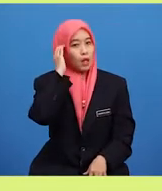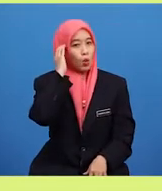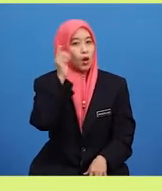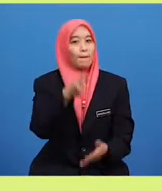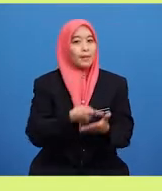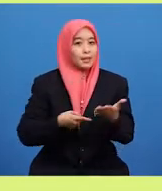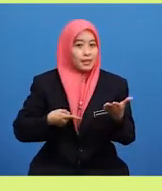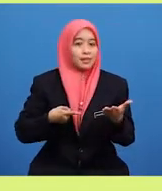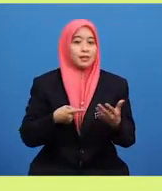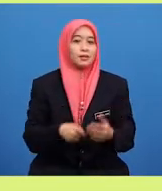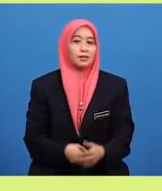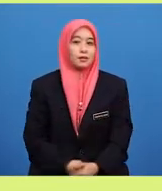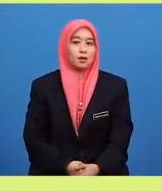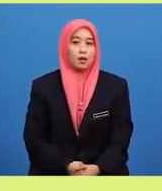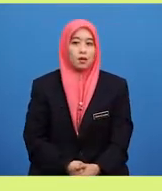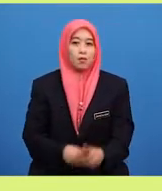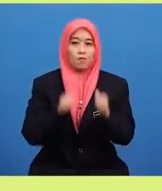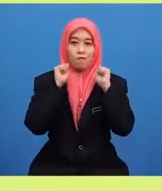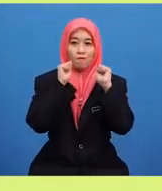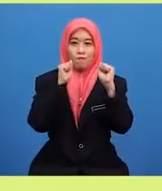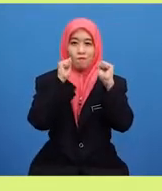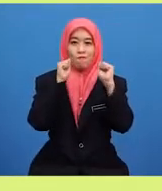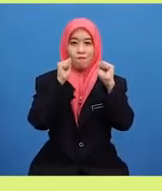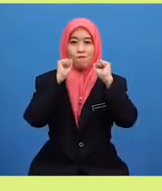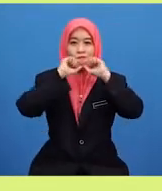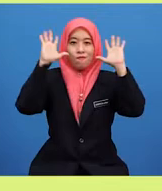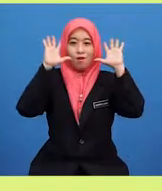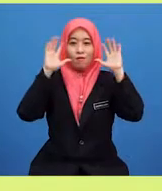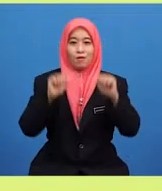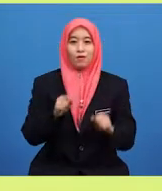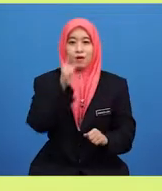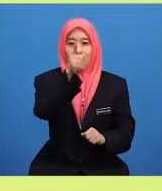Bravo! Yes, you got it right. It's a rubber.